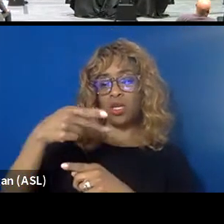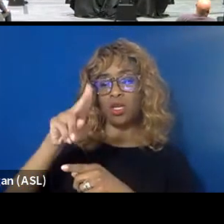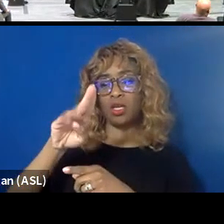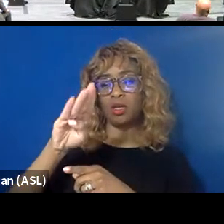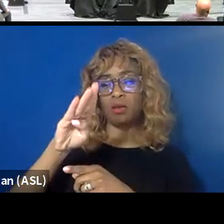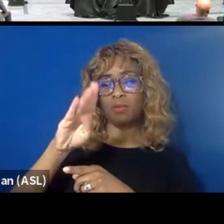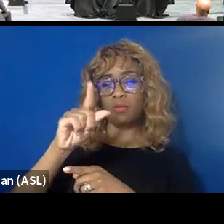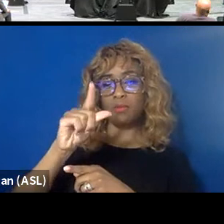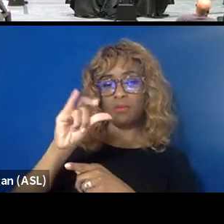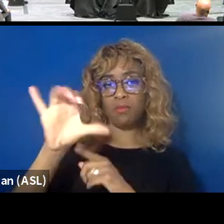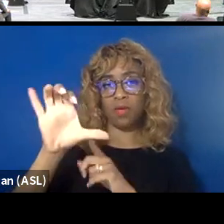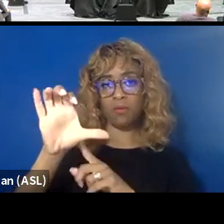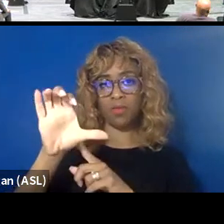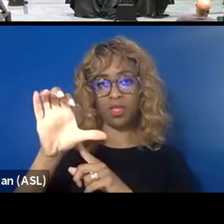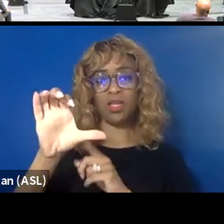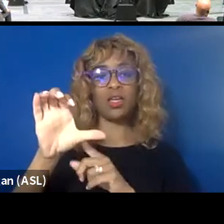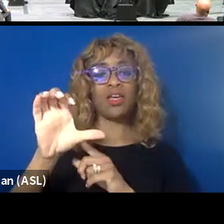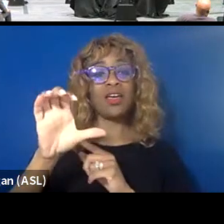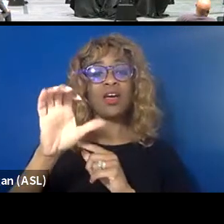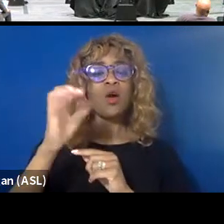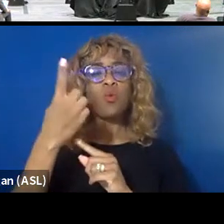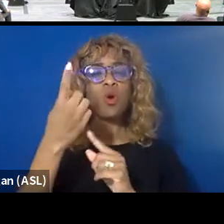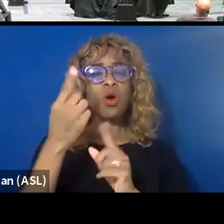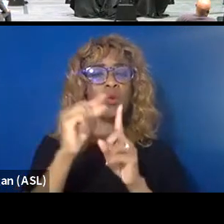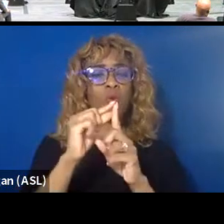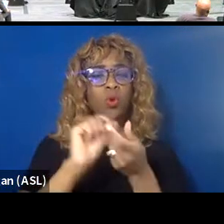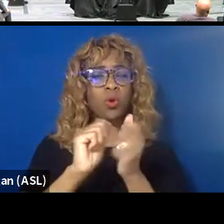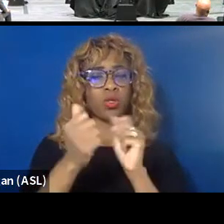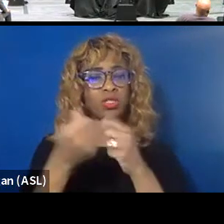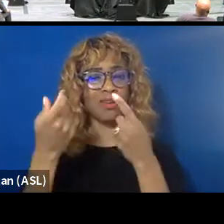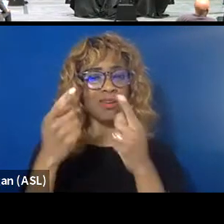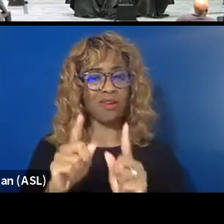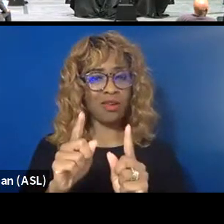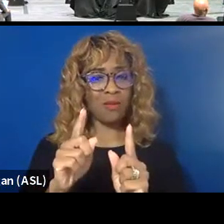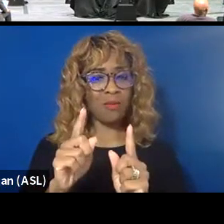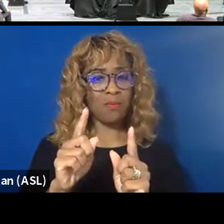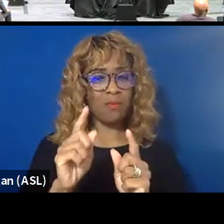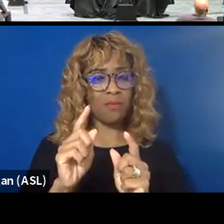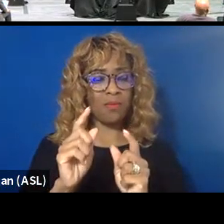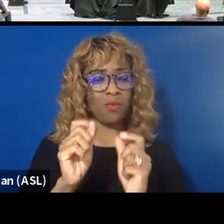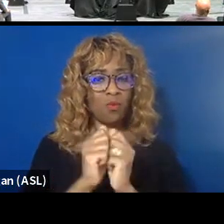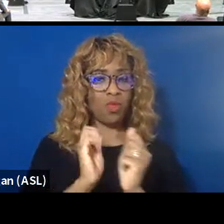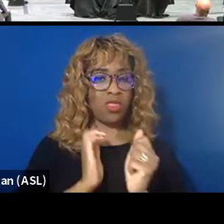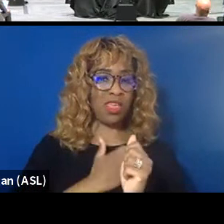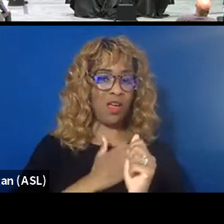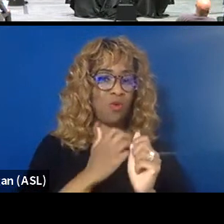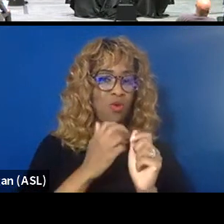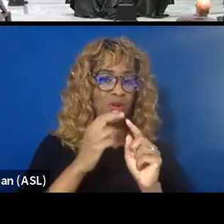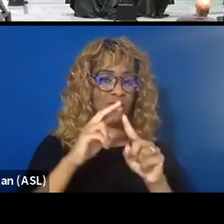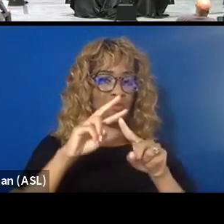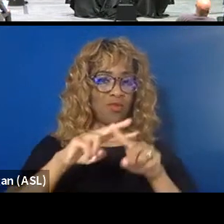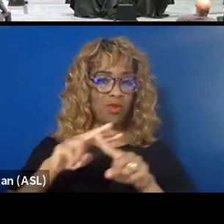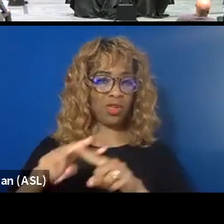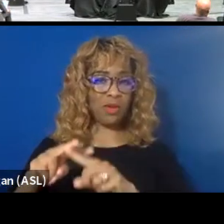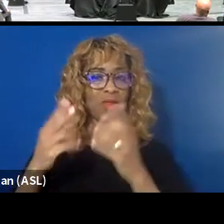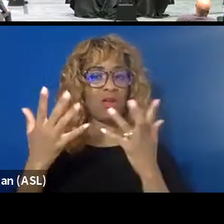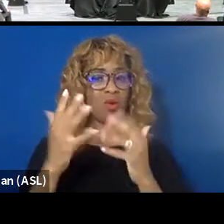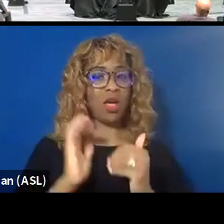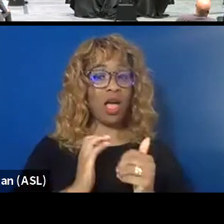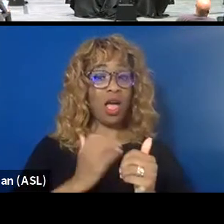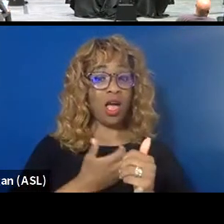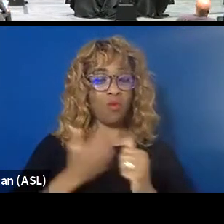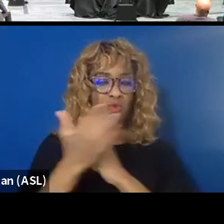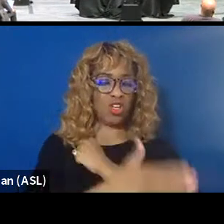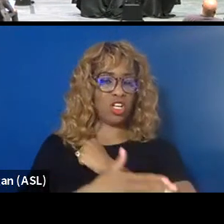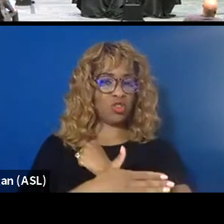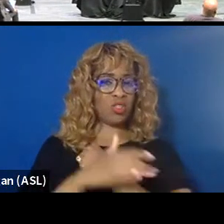which it stands, one of the word changes that we've had in our vocabulary is our country a republic or